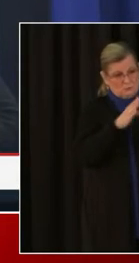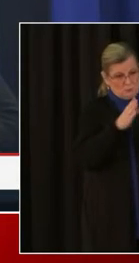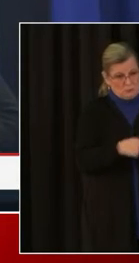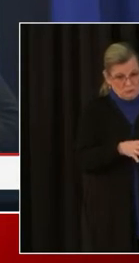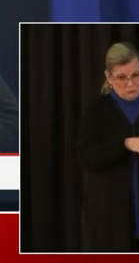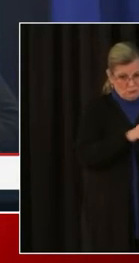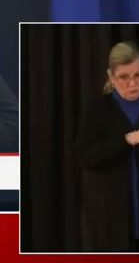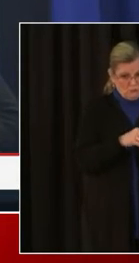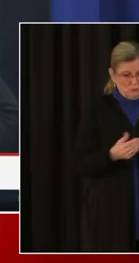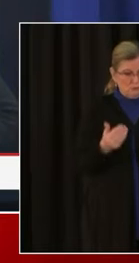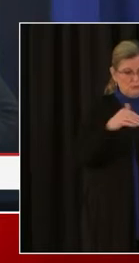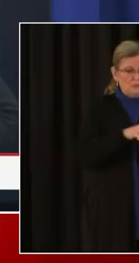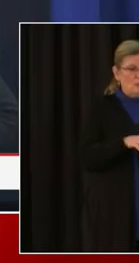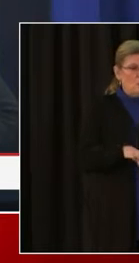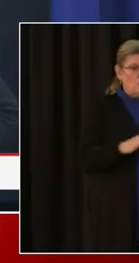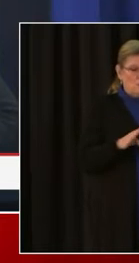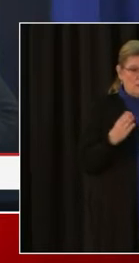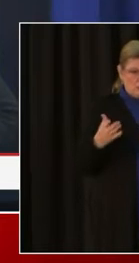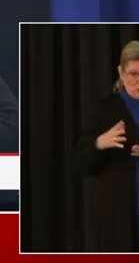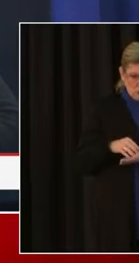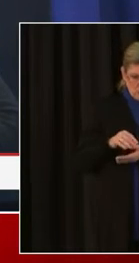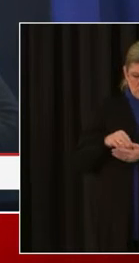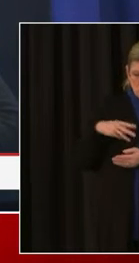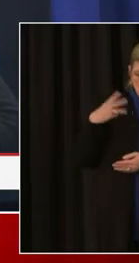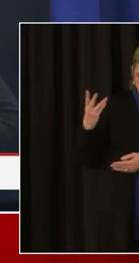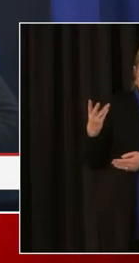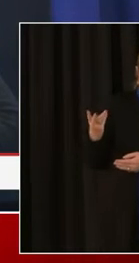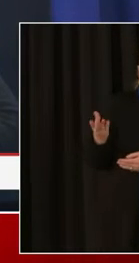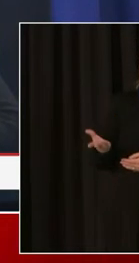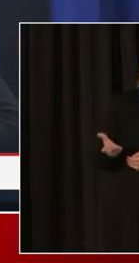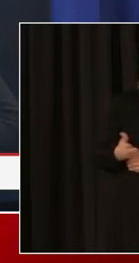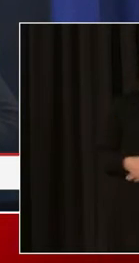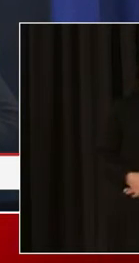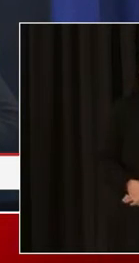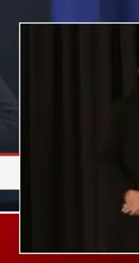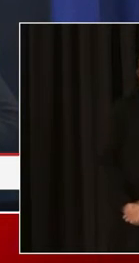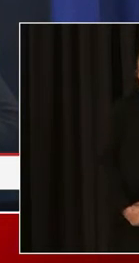learning and reopening plans with the Washington Teacher Union.